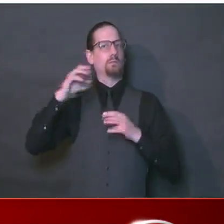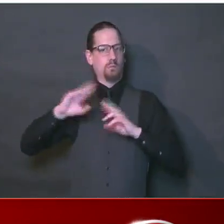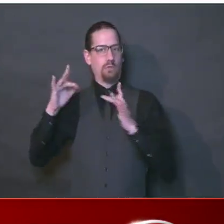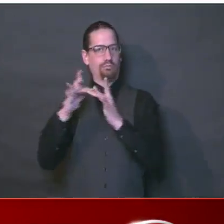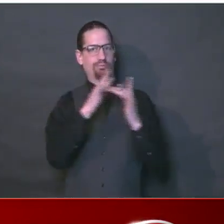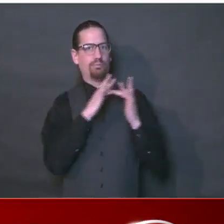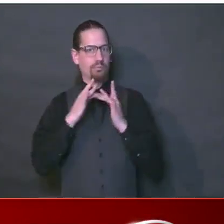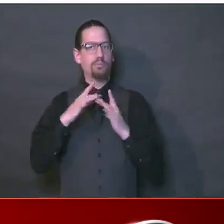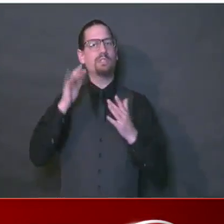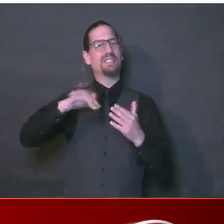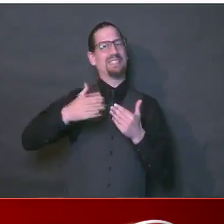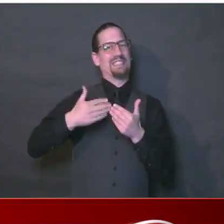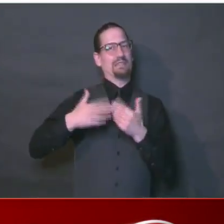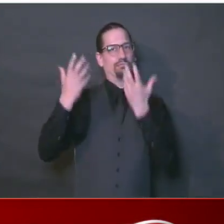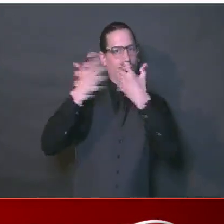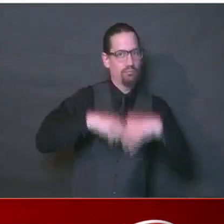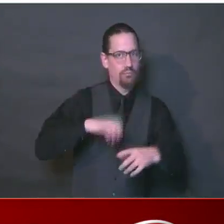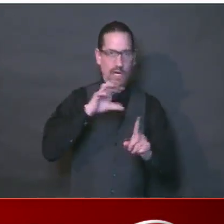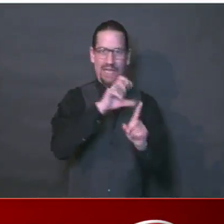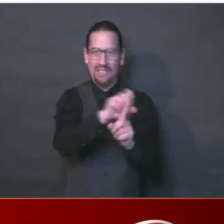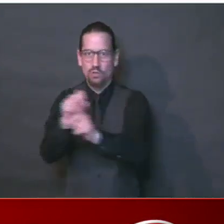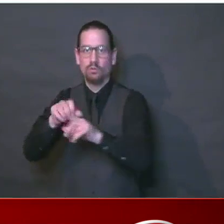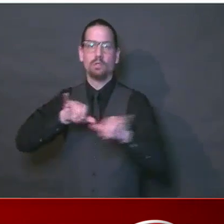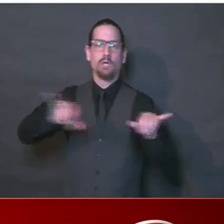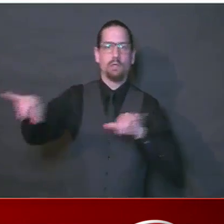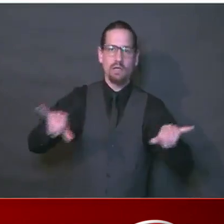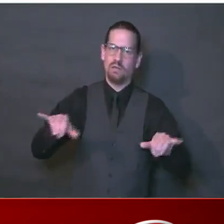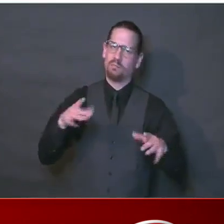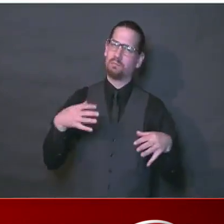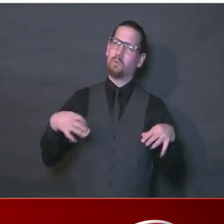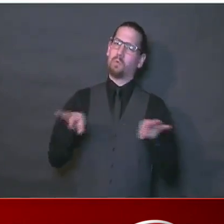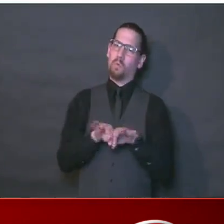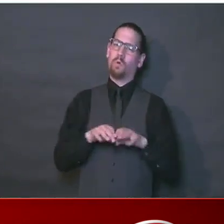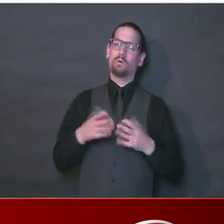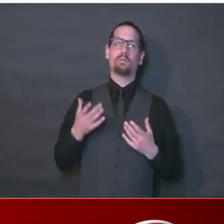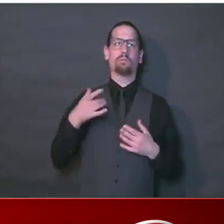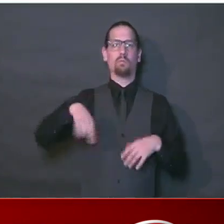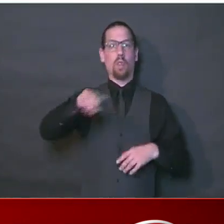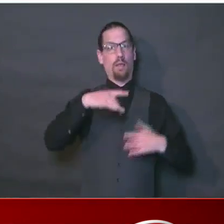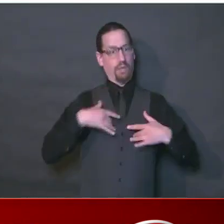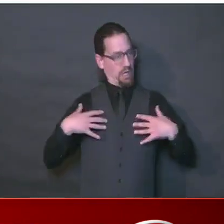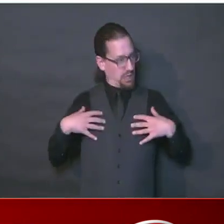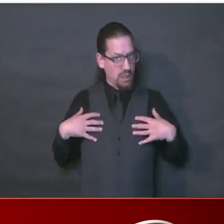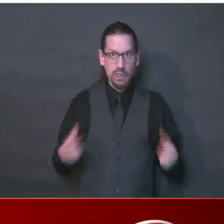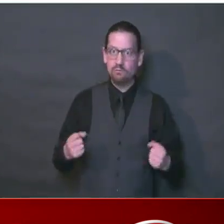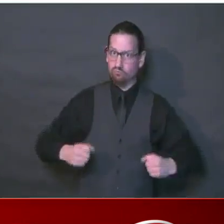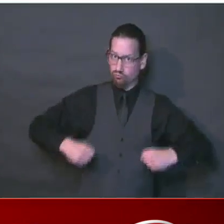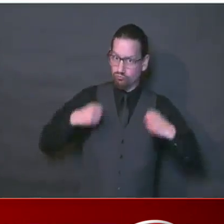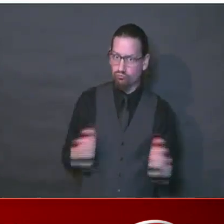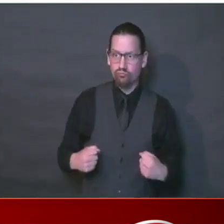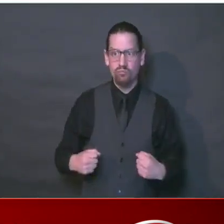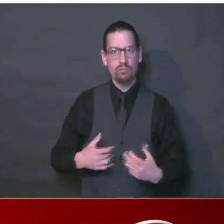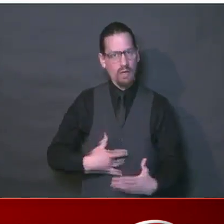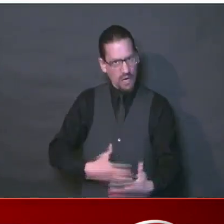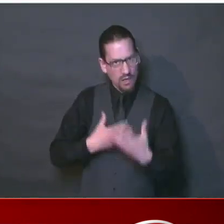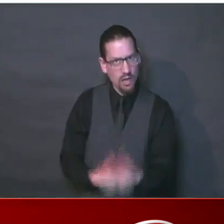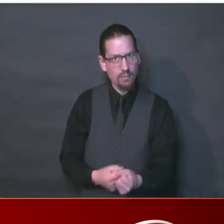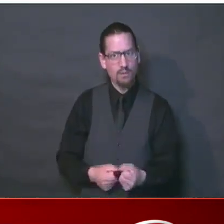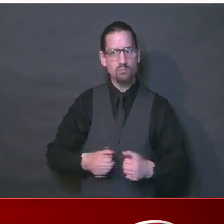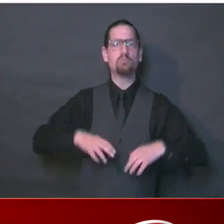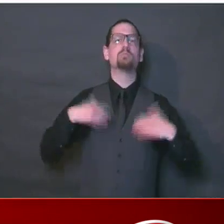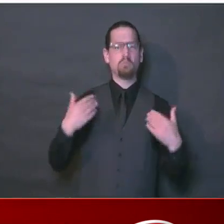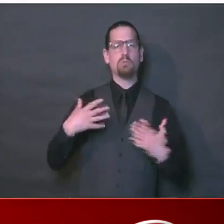dining, as well as going to shops. We want you to be confident, but also not